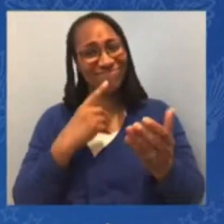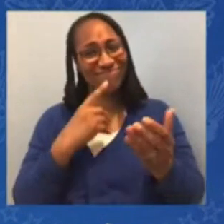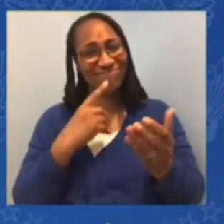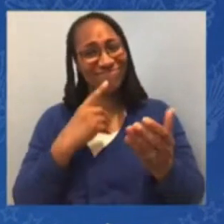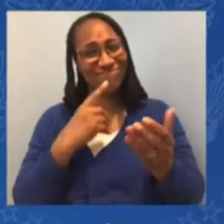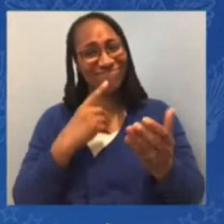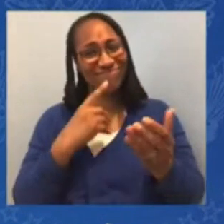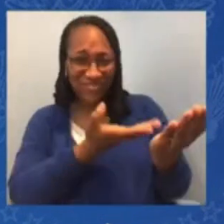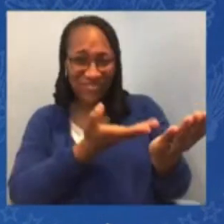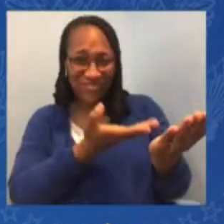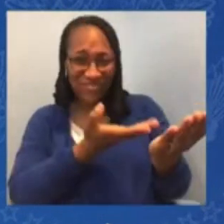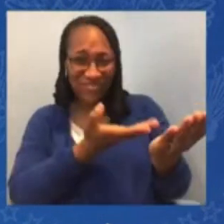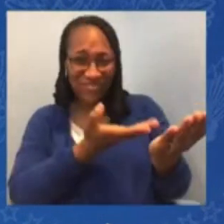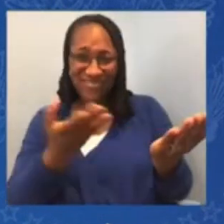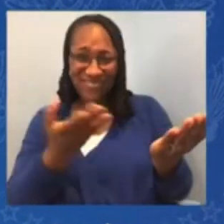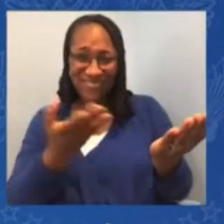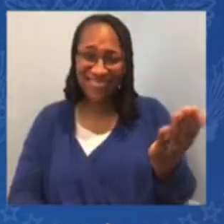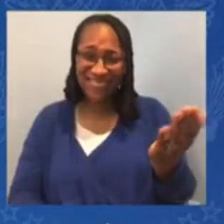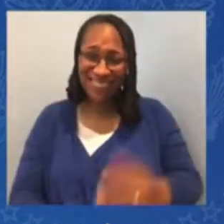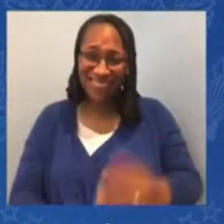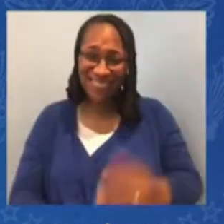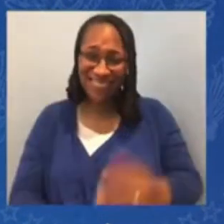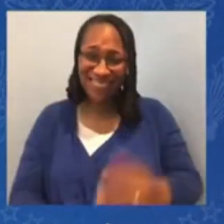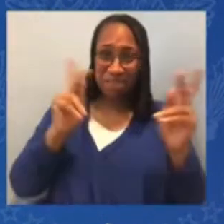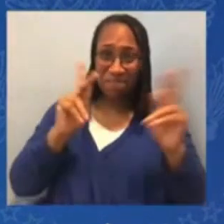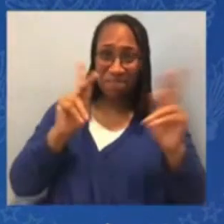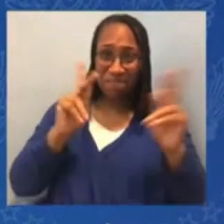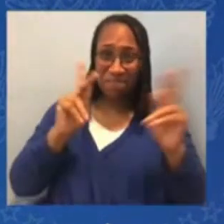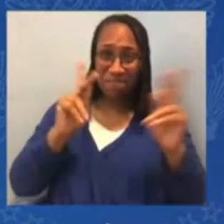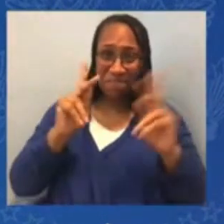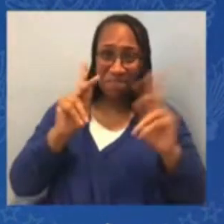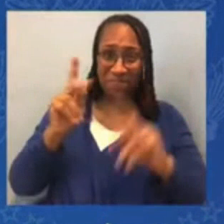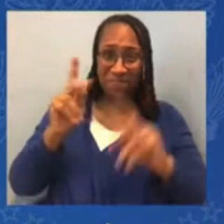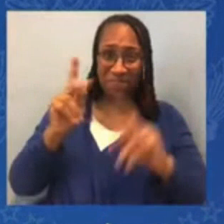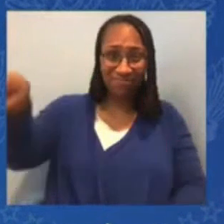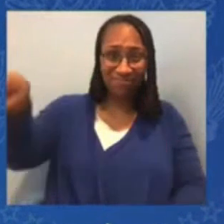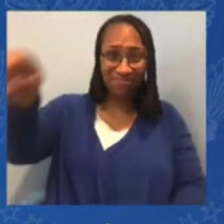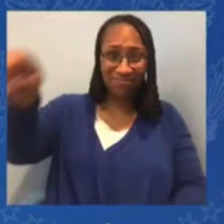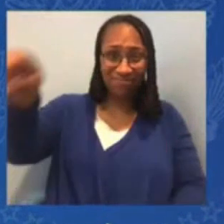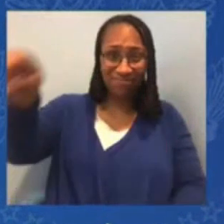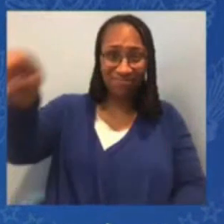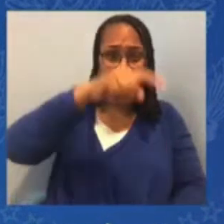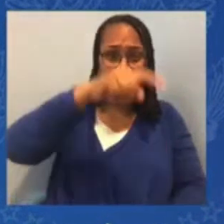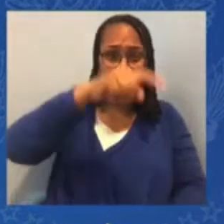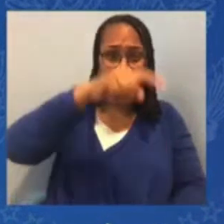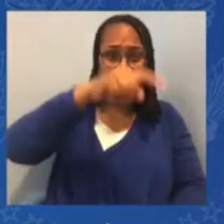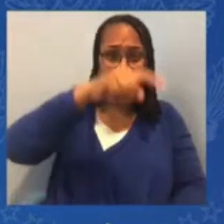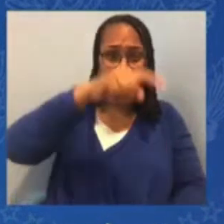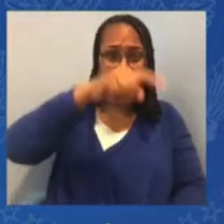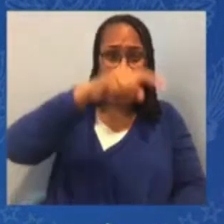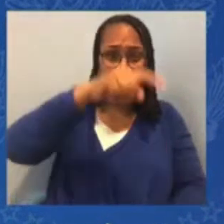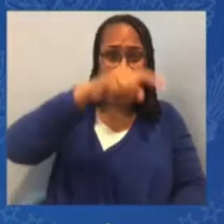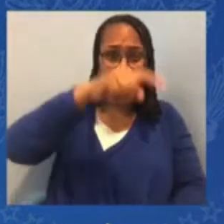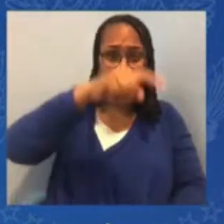first graders, the educators of Sandy Hook. It's the kids and teachers at Uvalde I sat